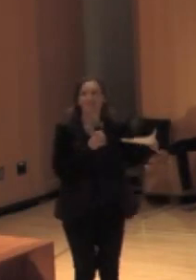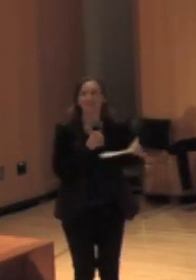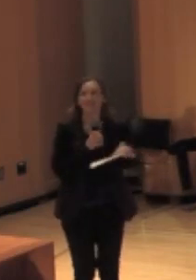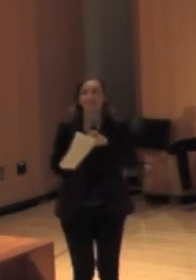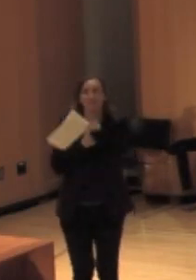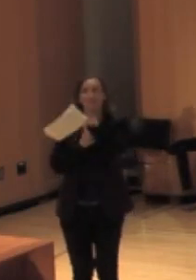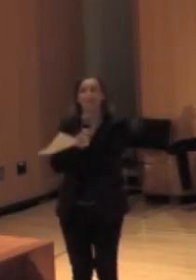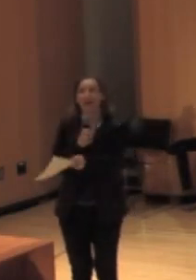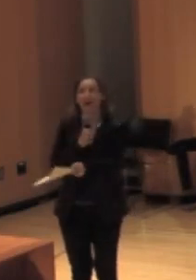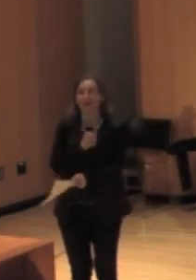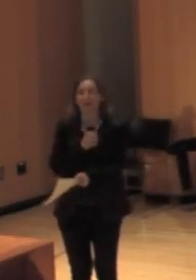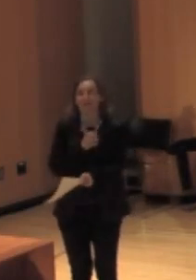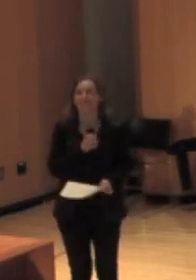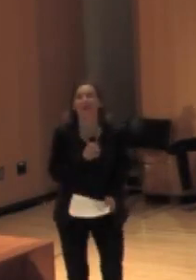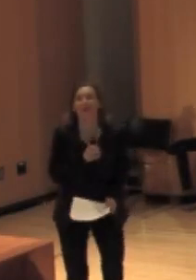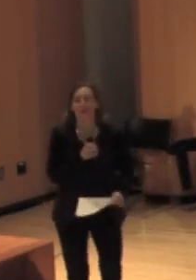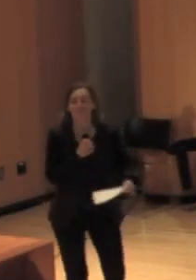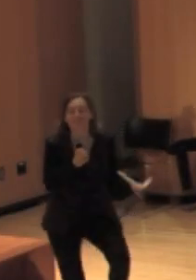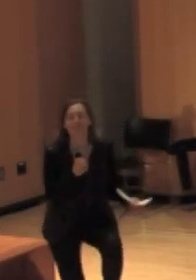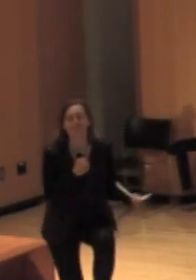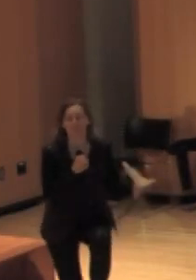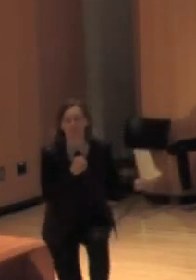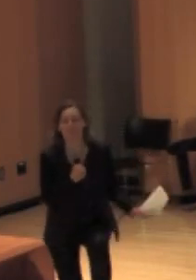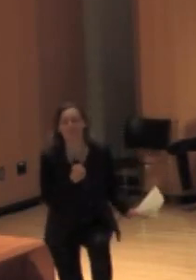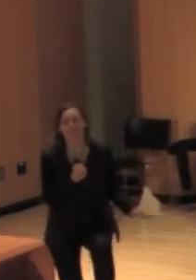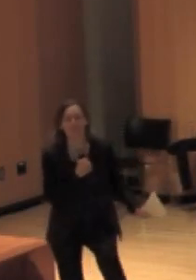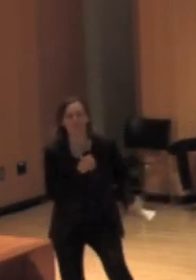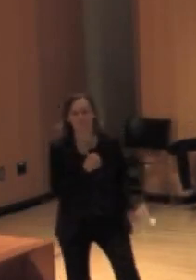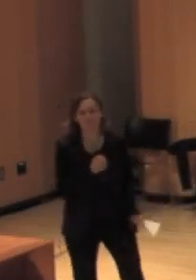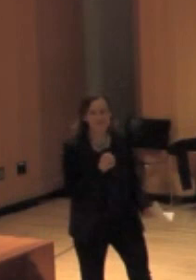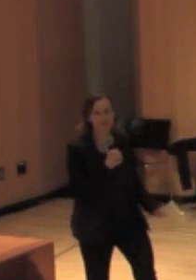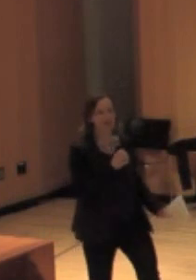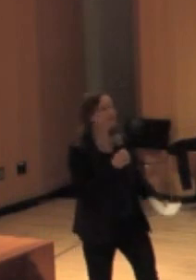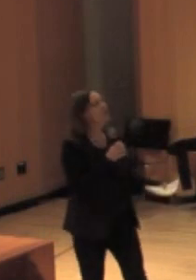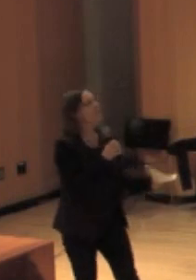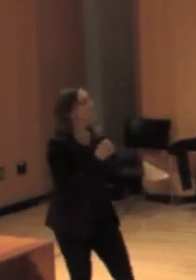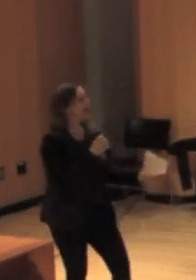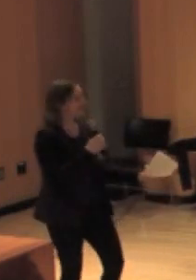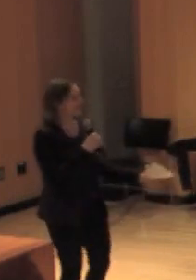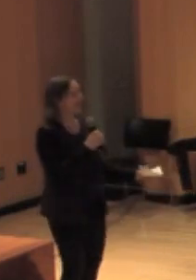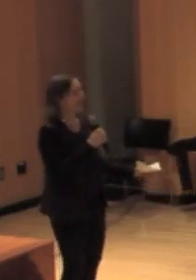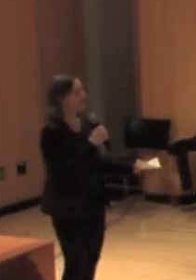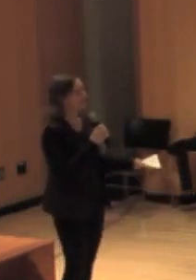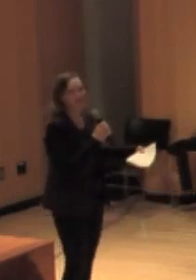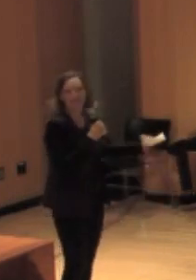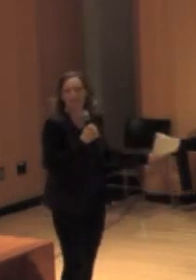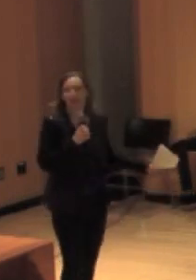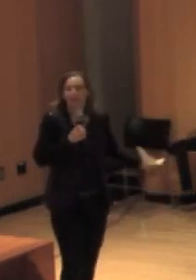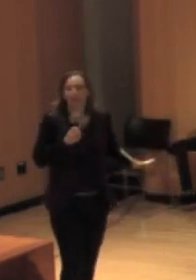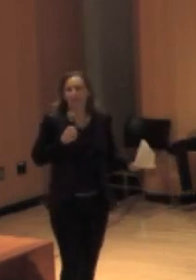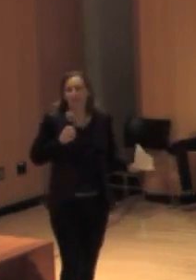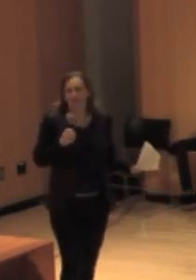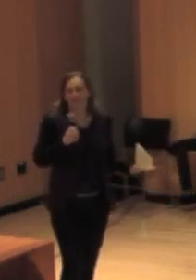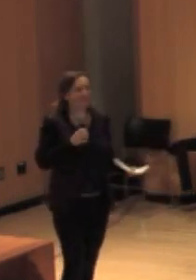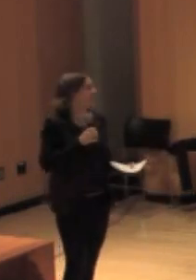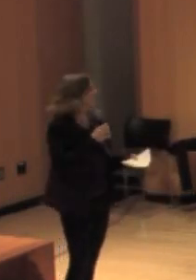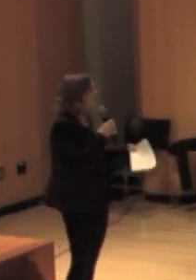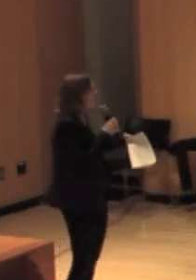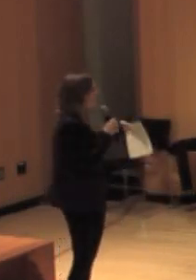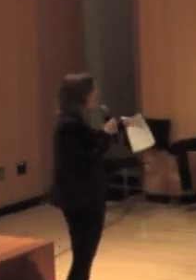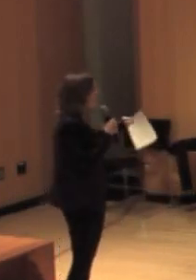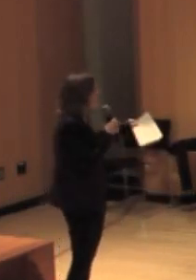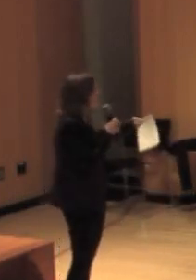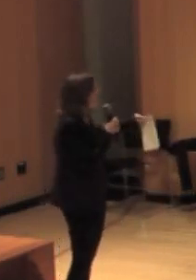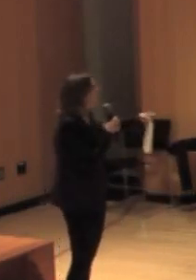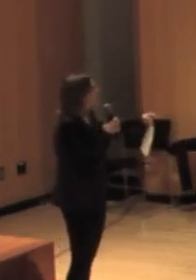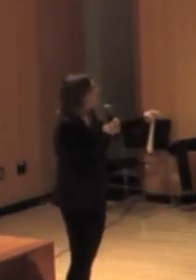experience and this is what people on Hound are not going to feel what we're feeling in this room today but um but hopefully you still get a sense of